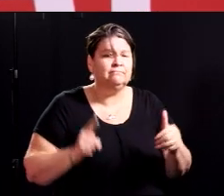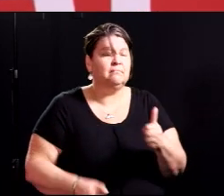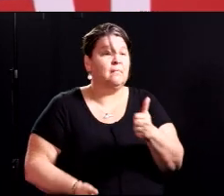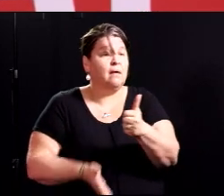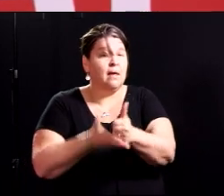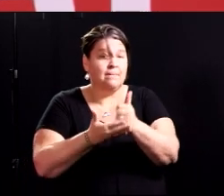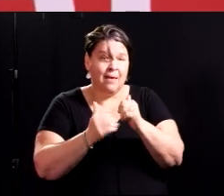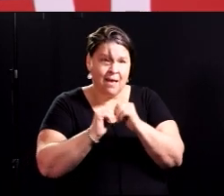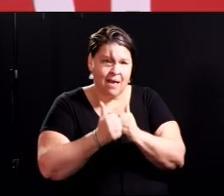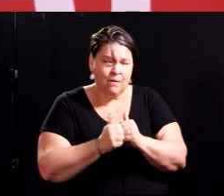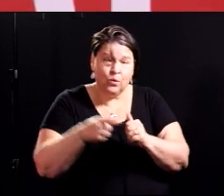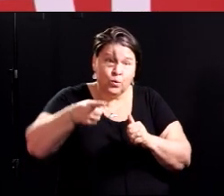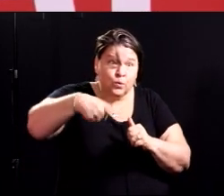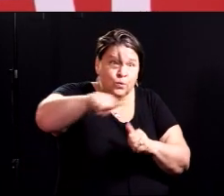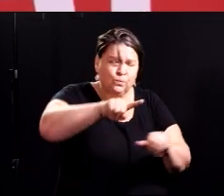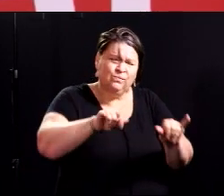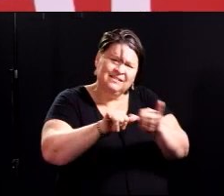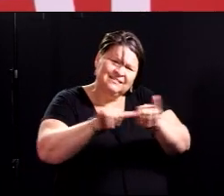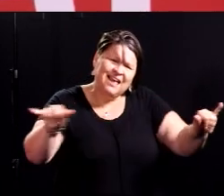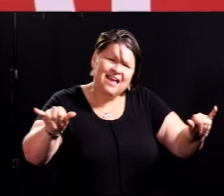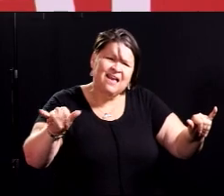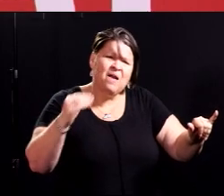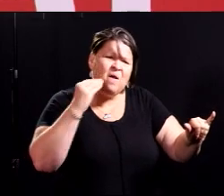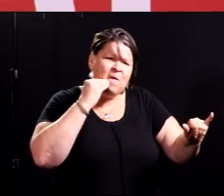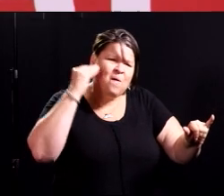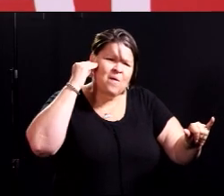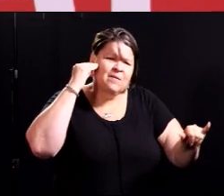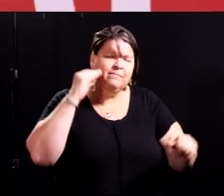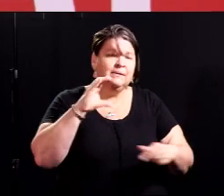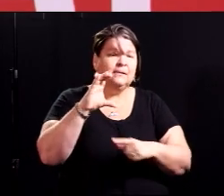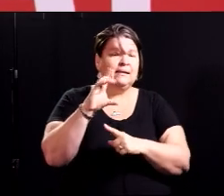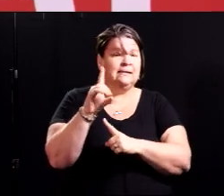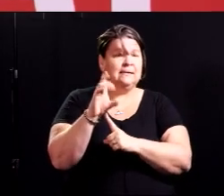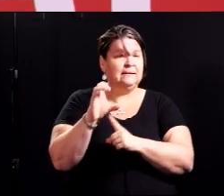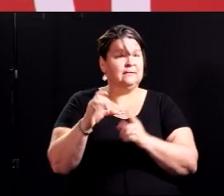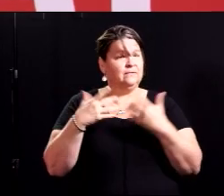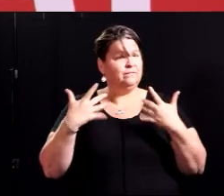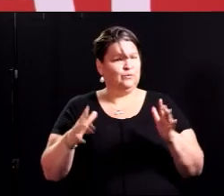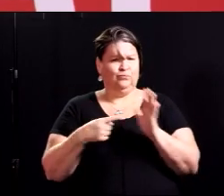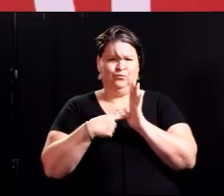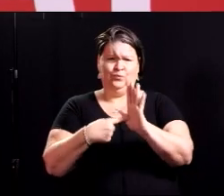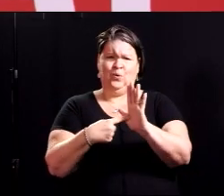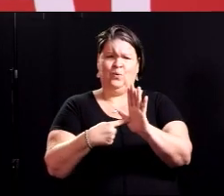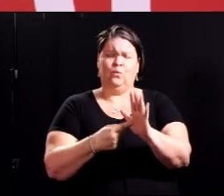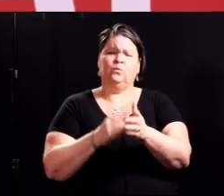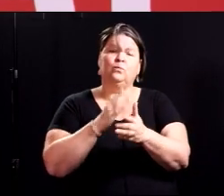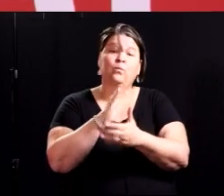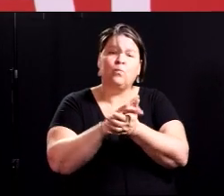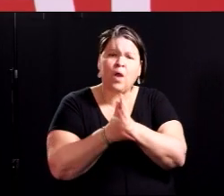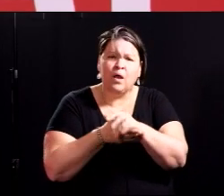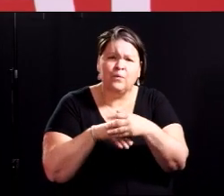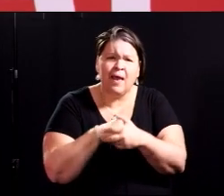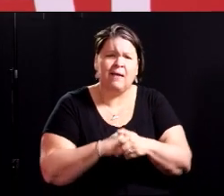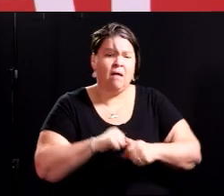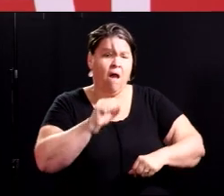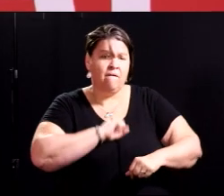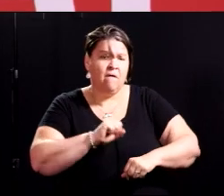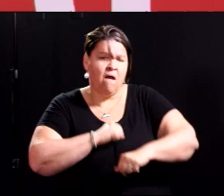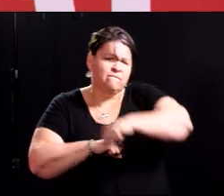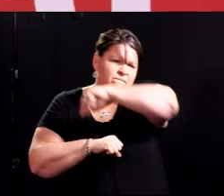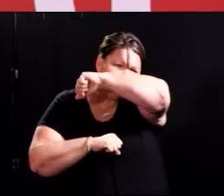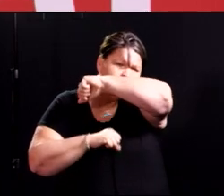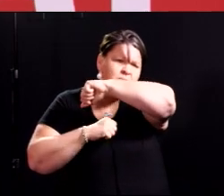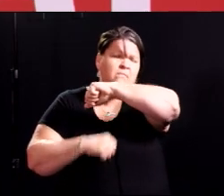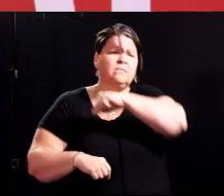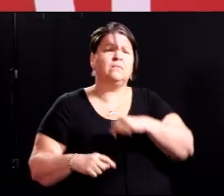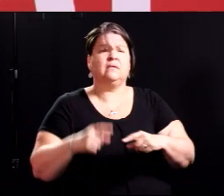good CDC guidelines, wash your hands, cough into your sleeve, and try to stay away from people that are sick. And if